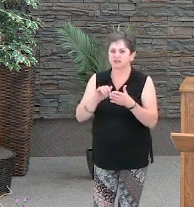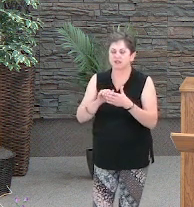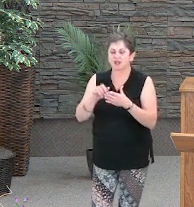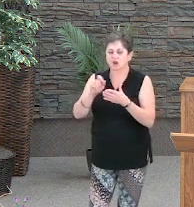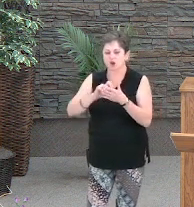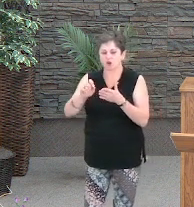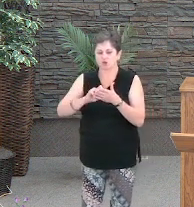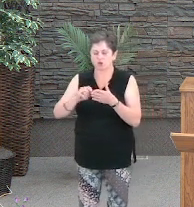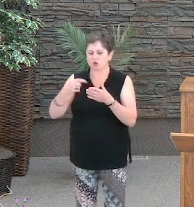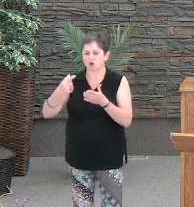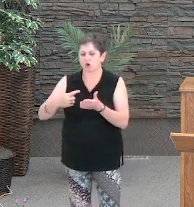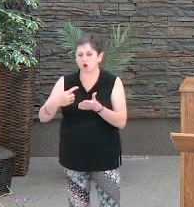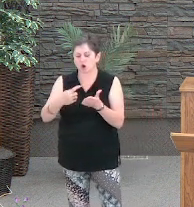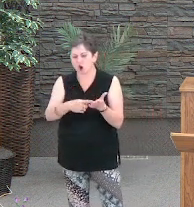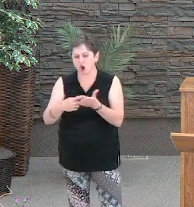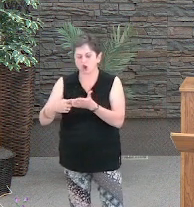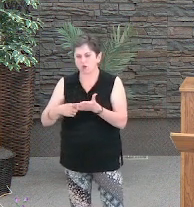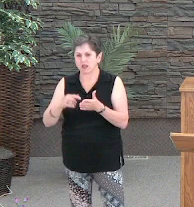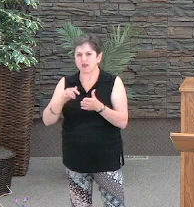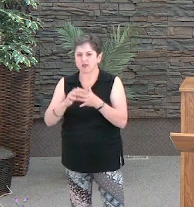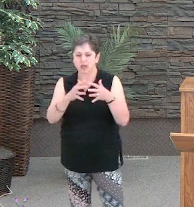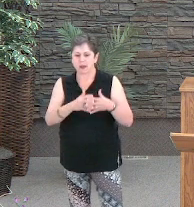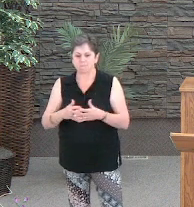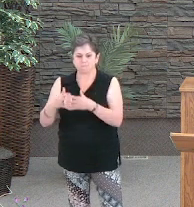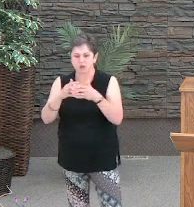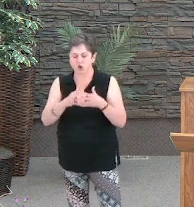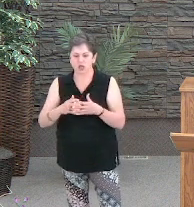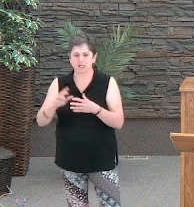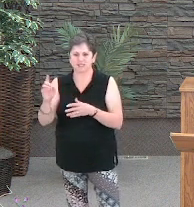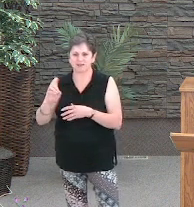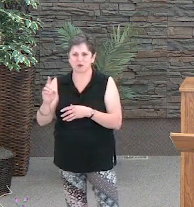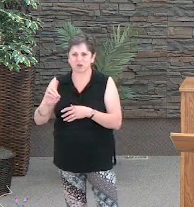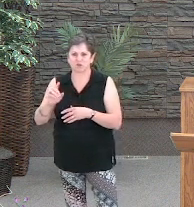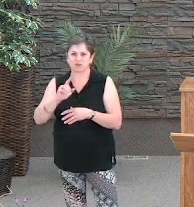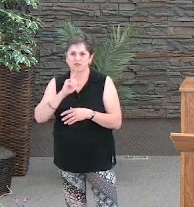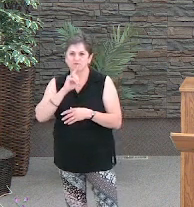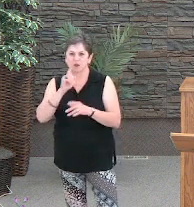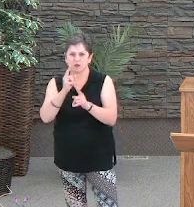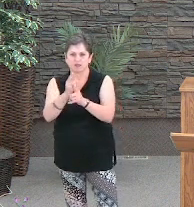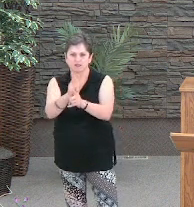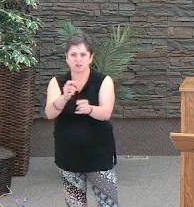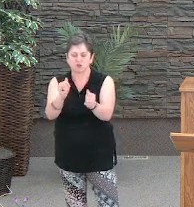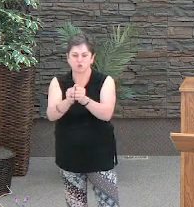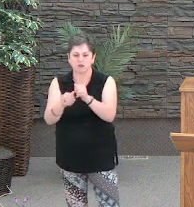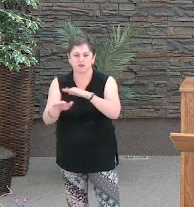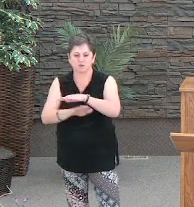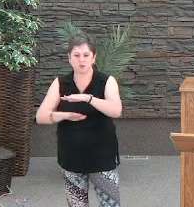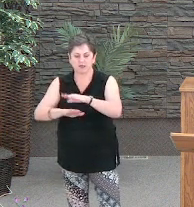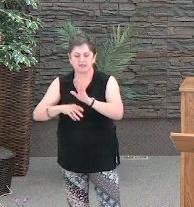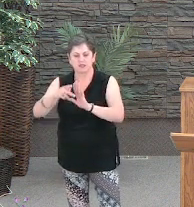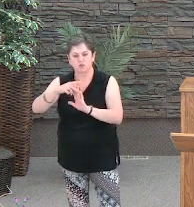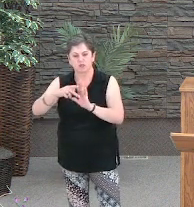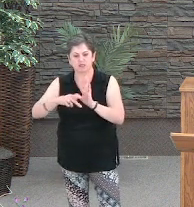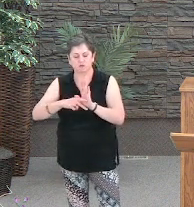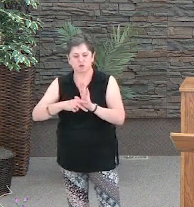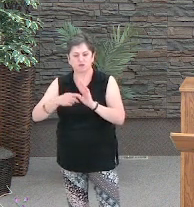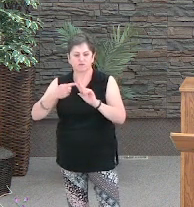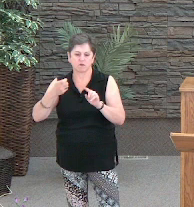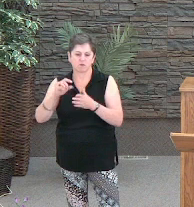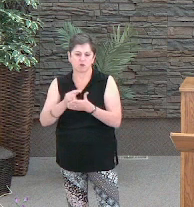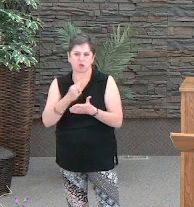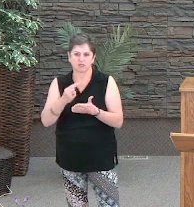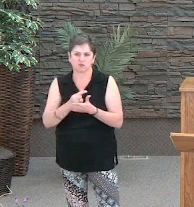article arguing, in effect, that American democracy is very consistent with the basic principles of the